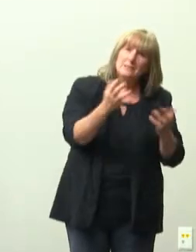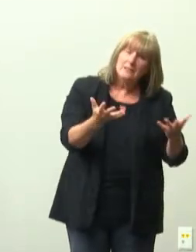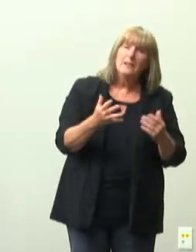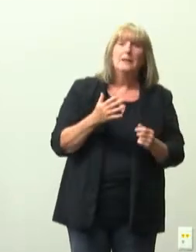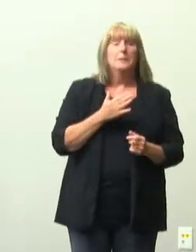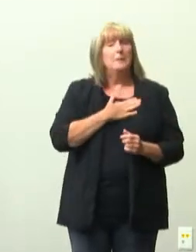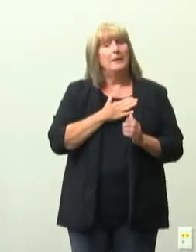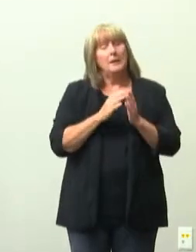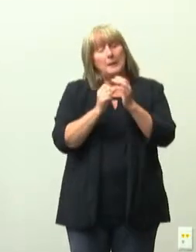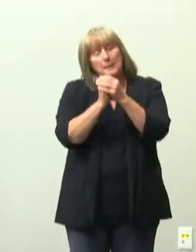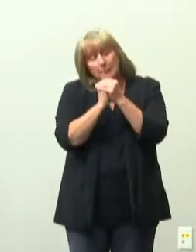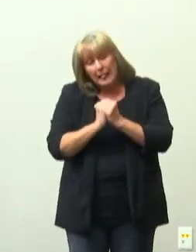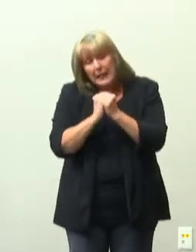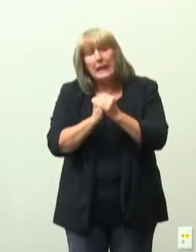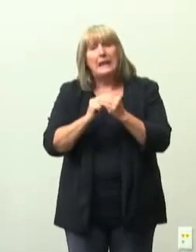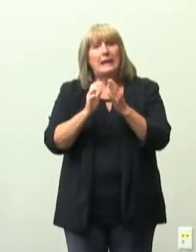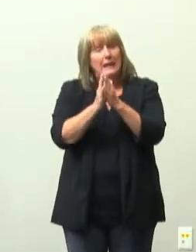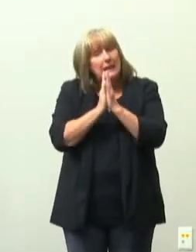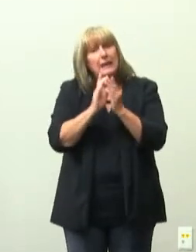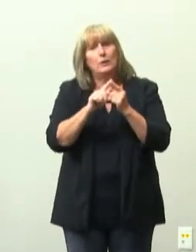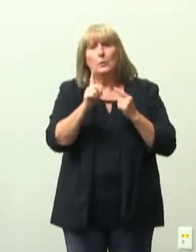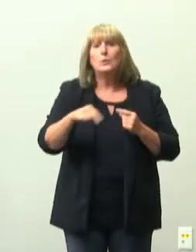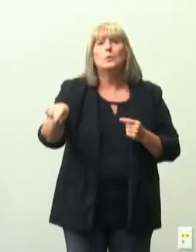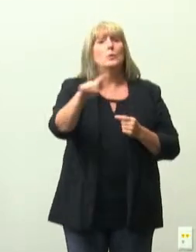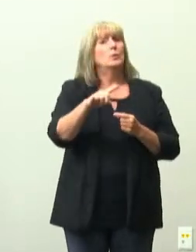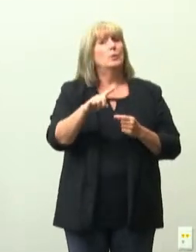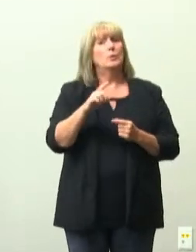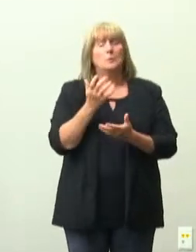my plea out there is that